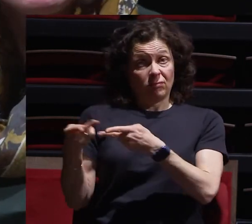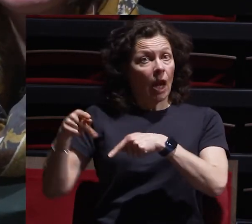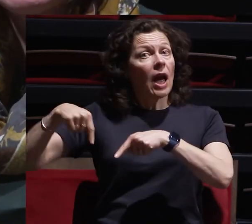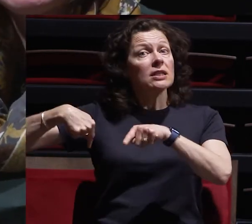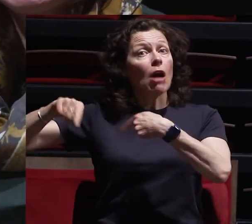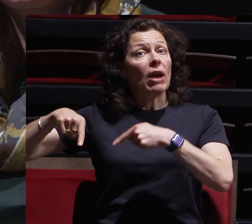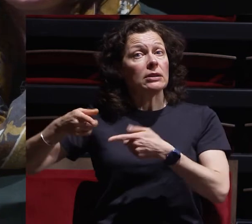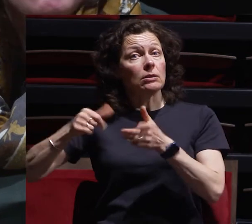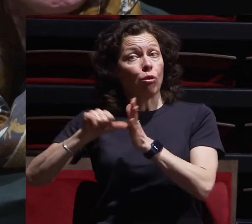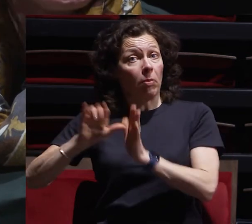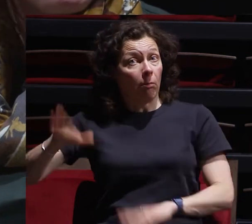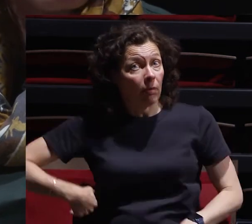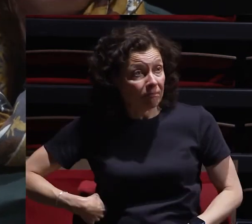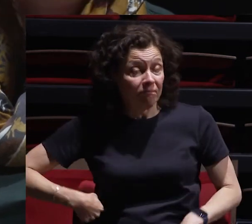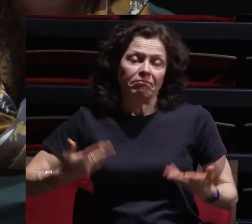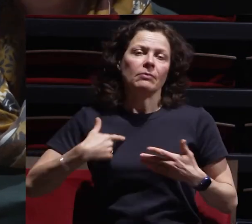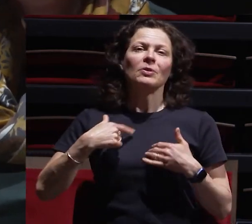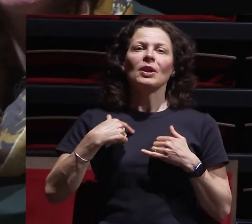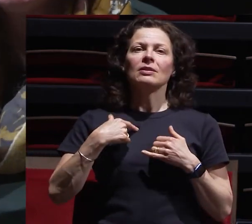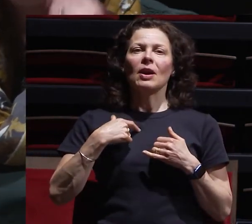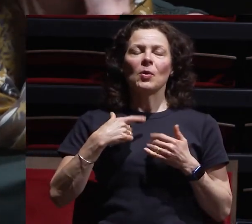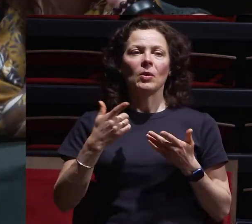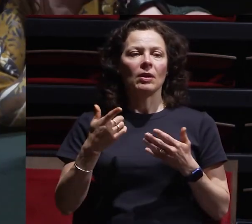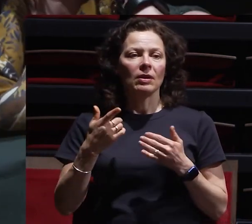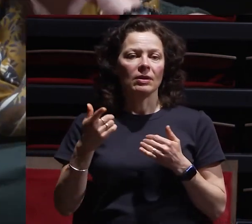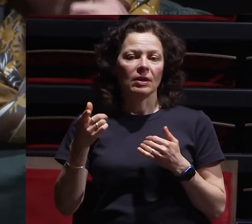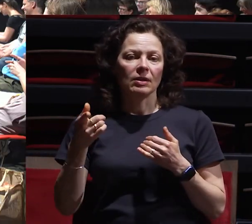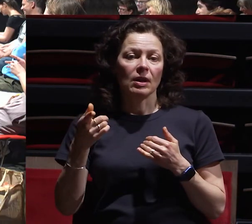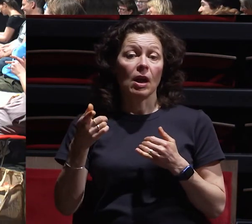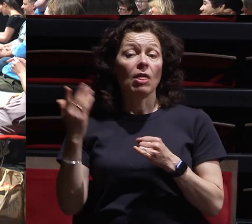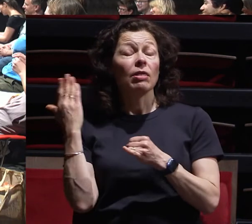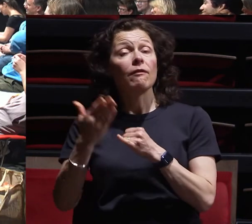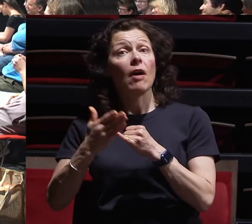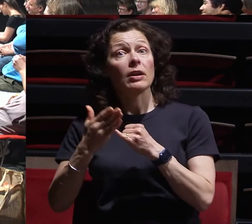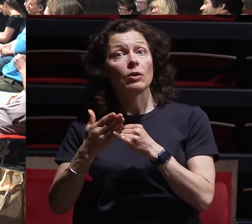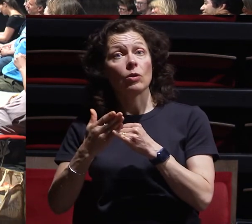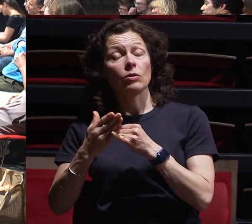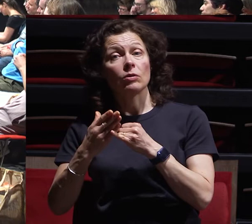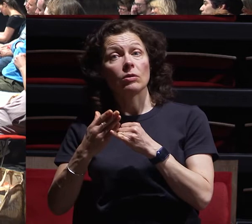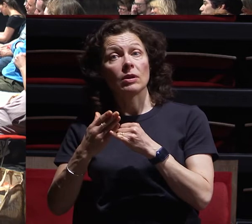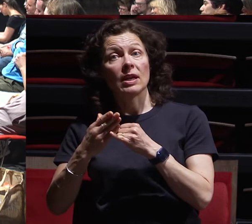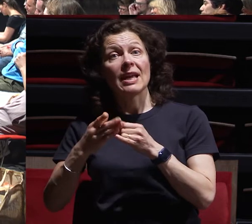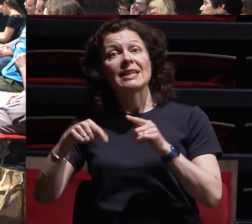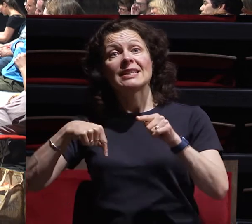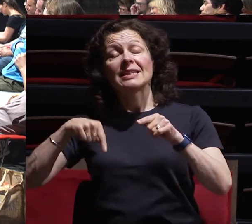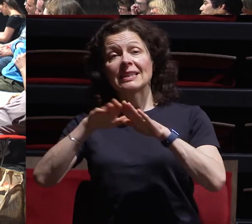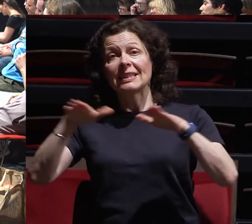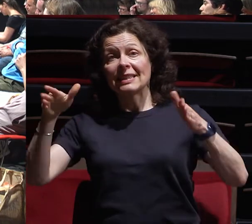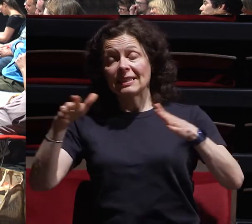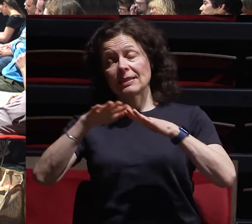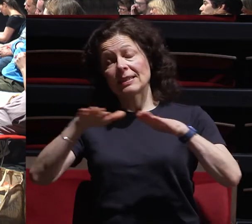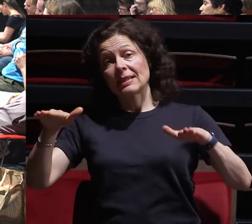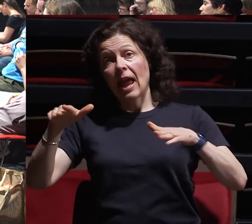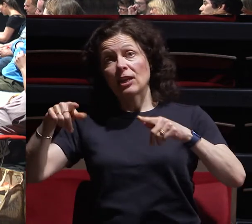also think, it's the director's problem. So one of the final stage directions in Museum in Baghdad